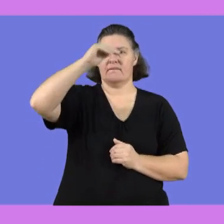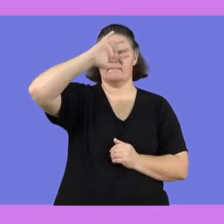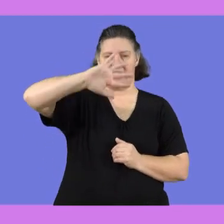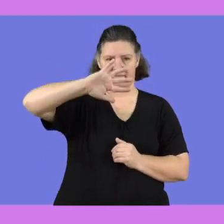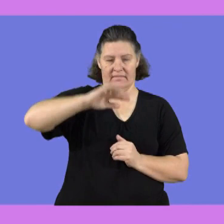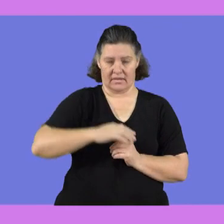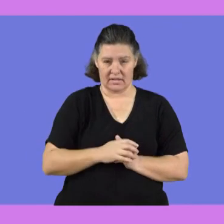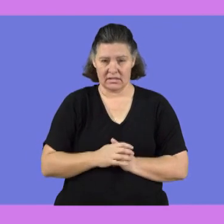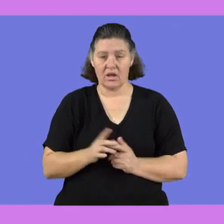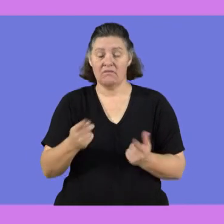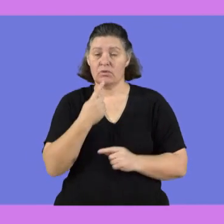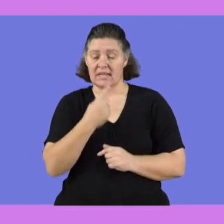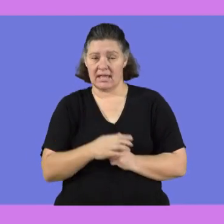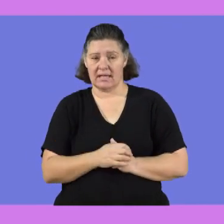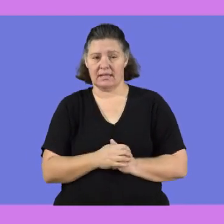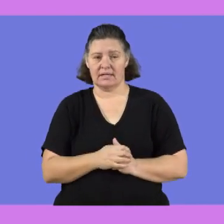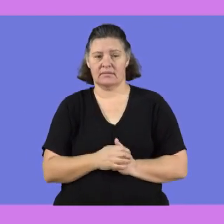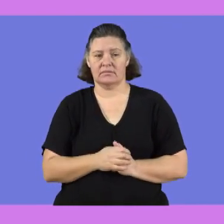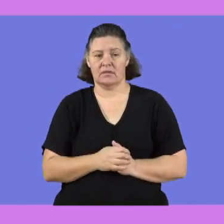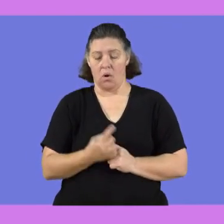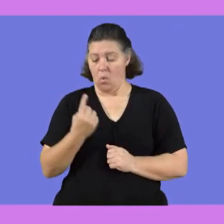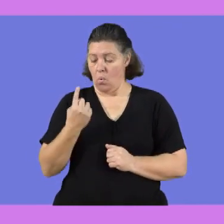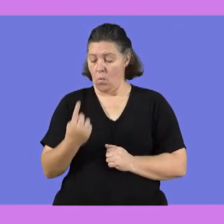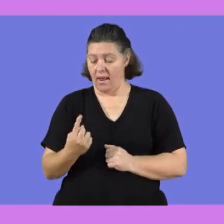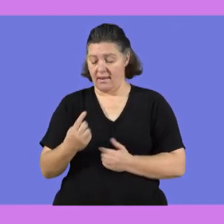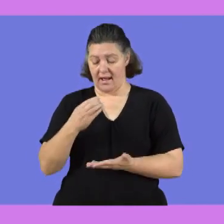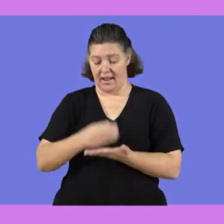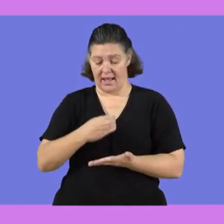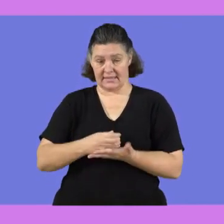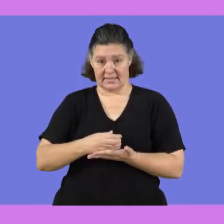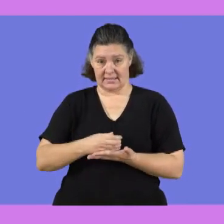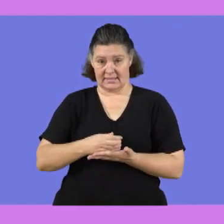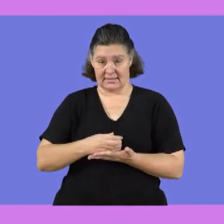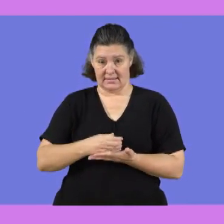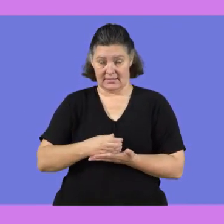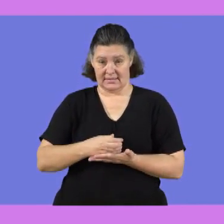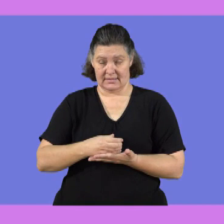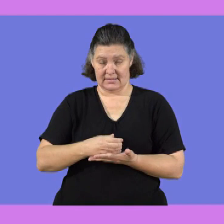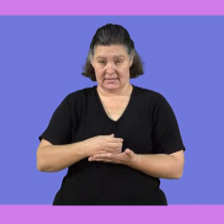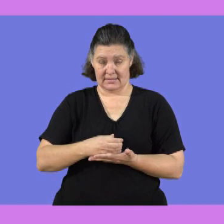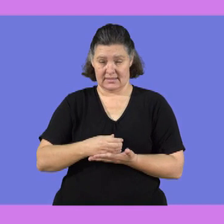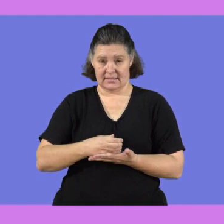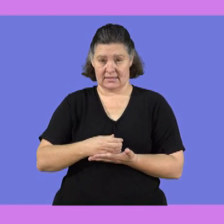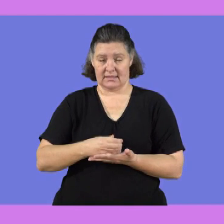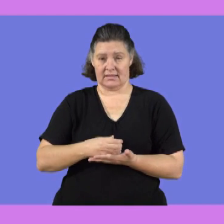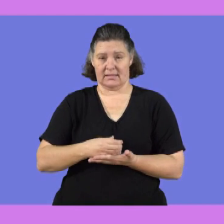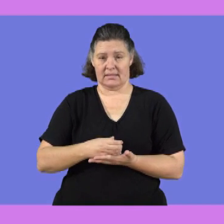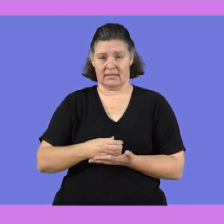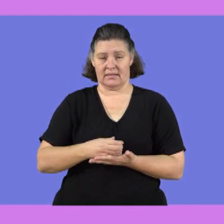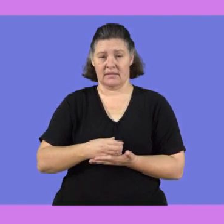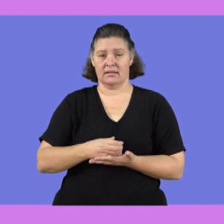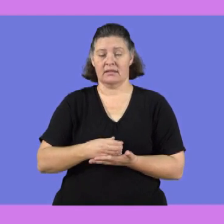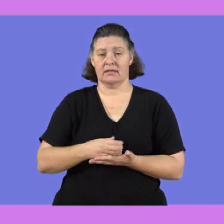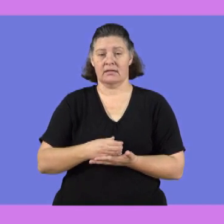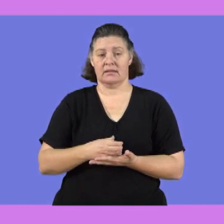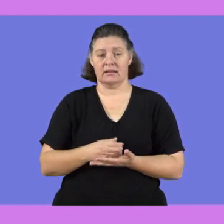3, 4, 5 lines. Meaning that if we say for 1, at the bottom, you have